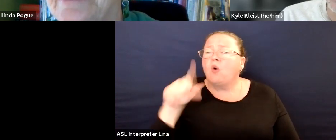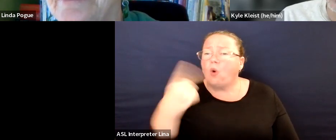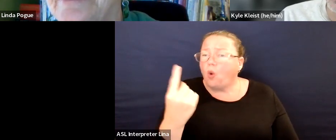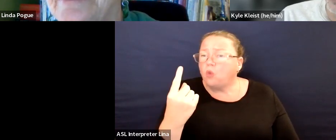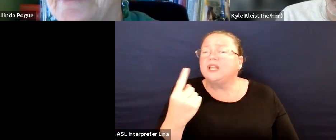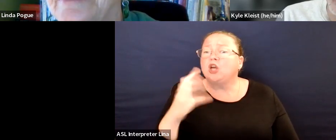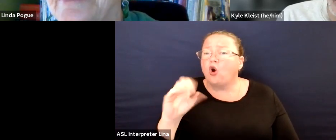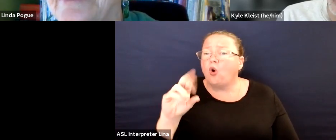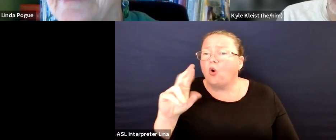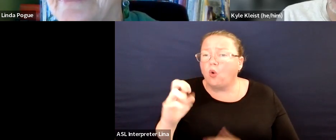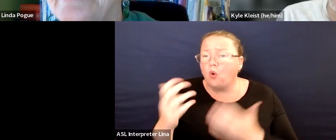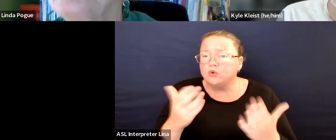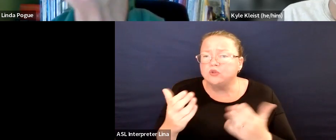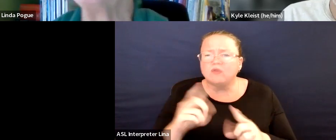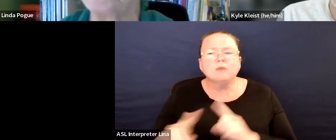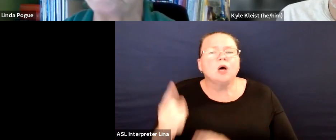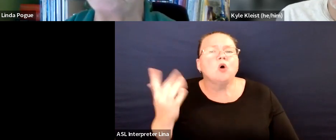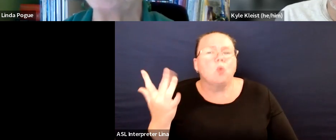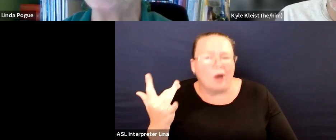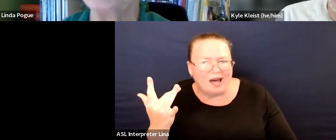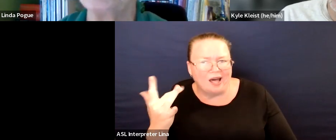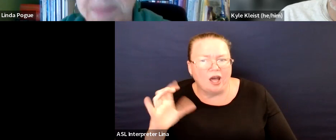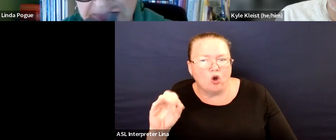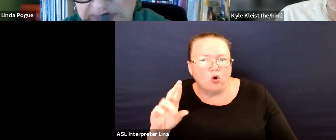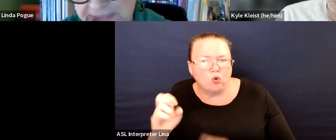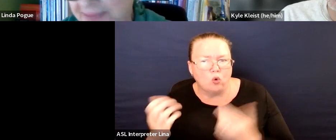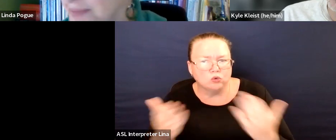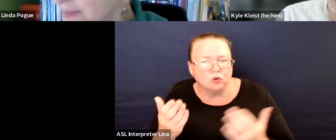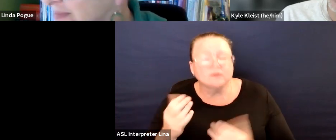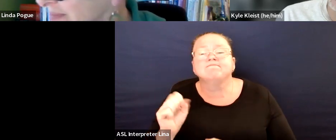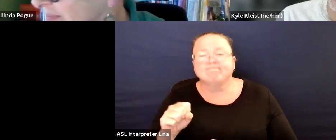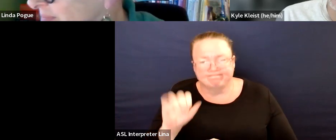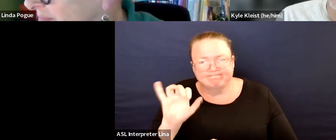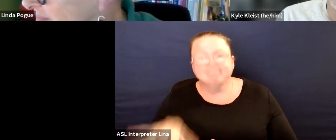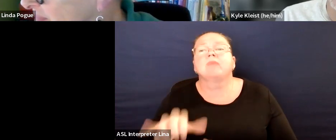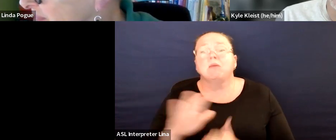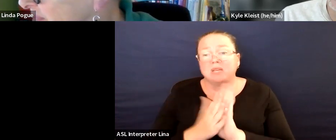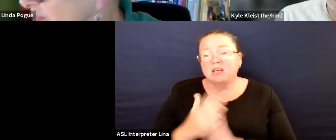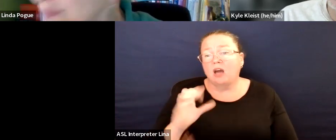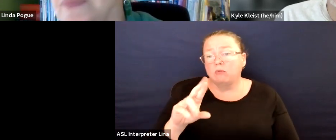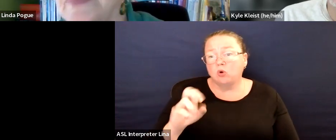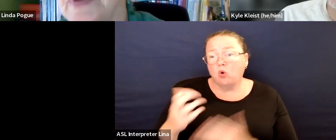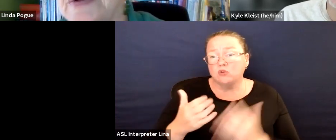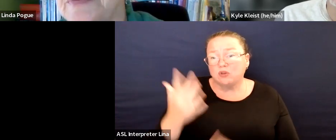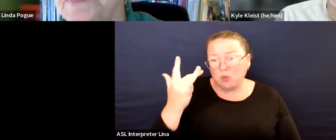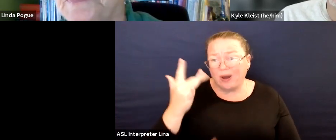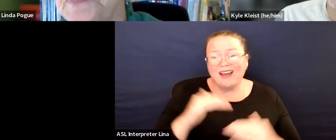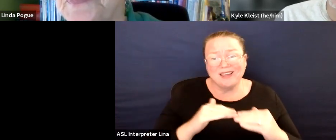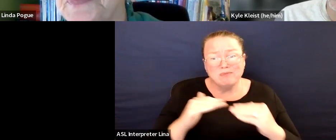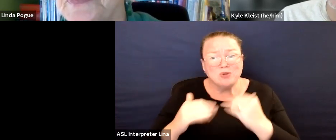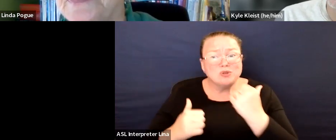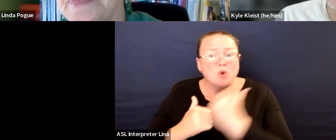core service, but why is it a core service? Mm-hmm. So yeah, I mean, it became one of our core services because peer support is